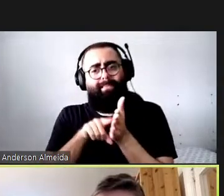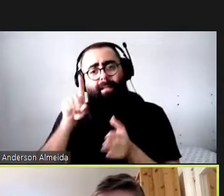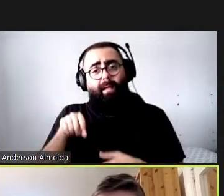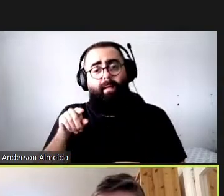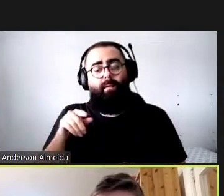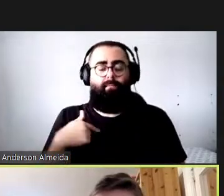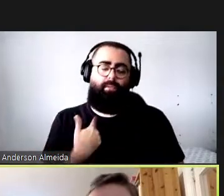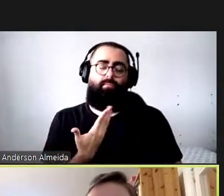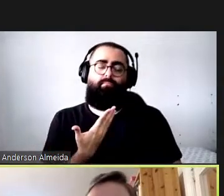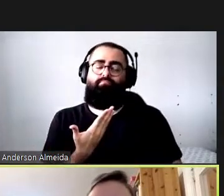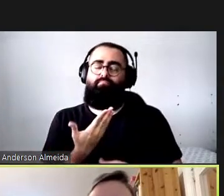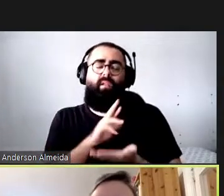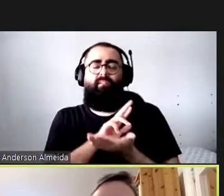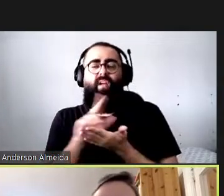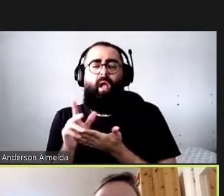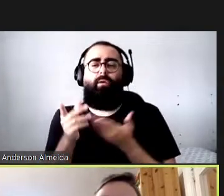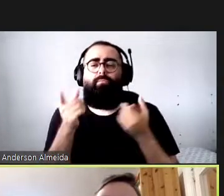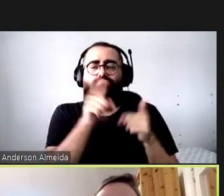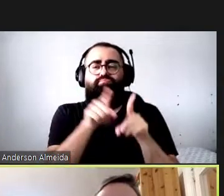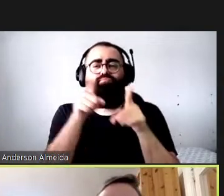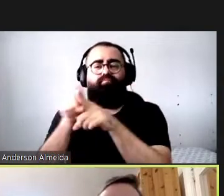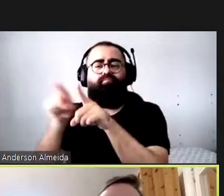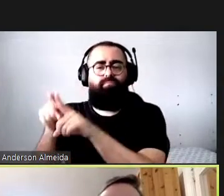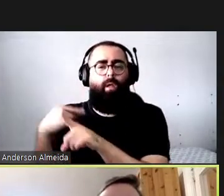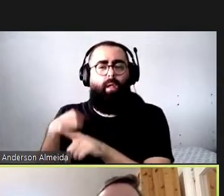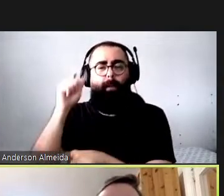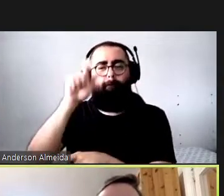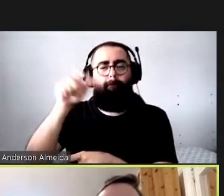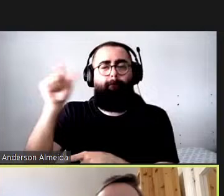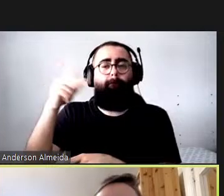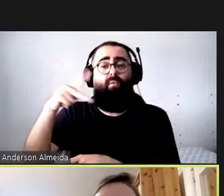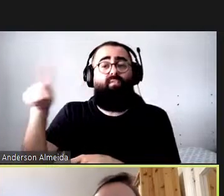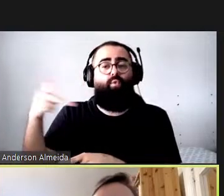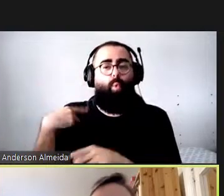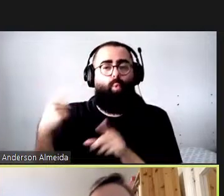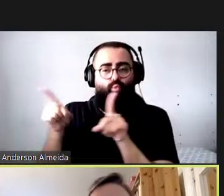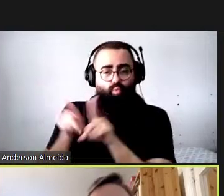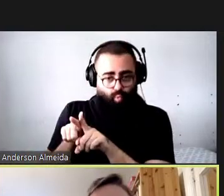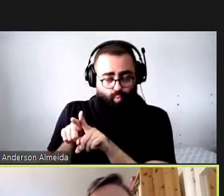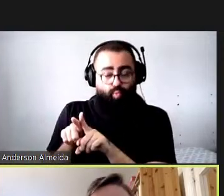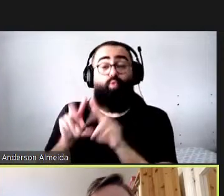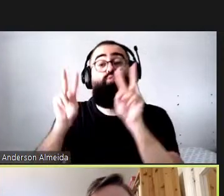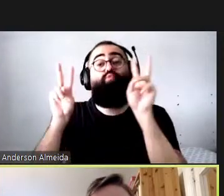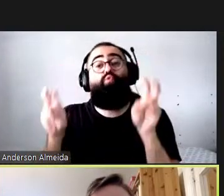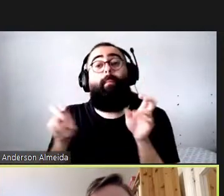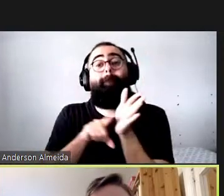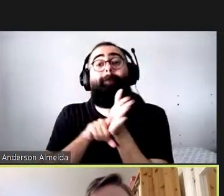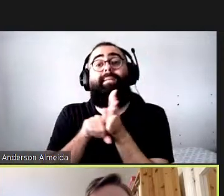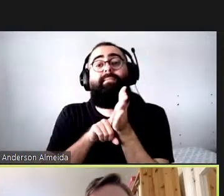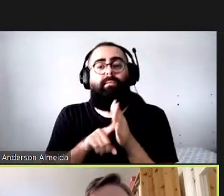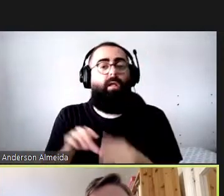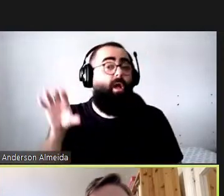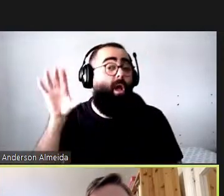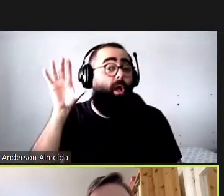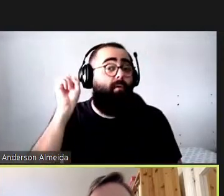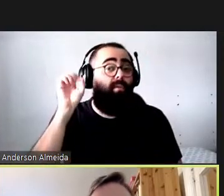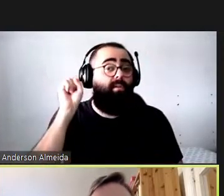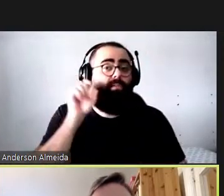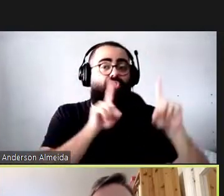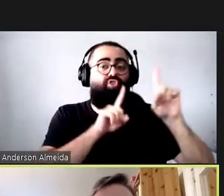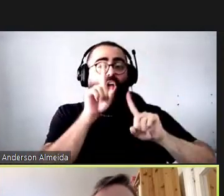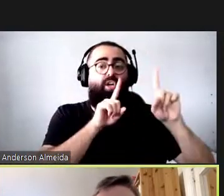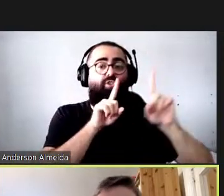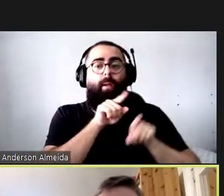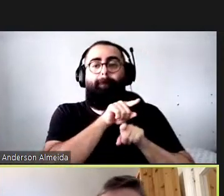of mine at Haskins Laboratories on co-speech gesture. So just to